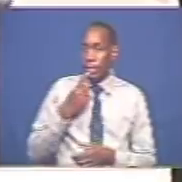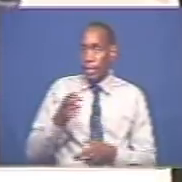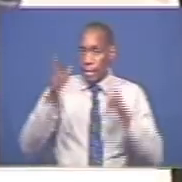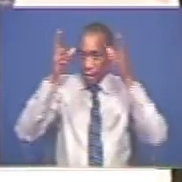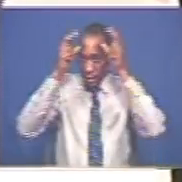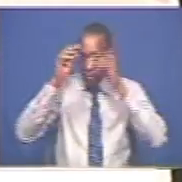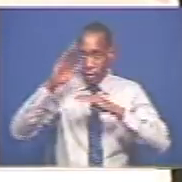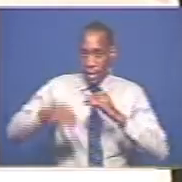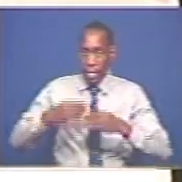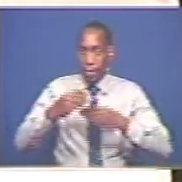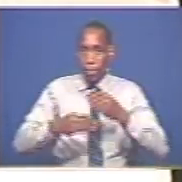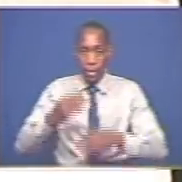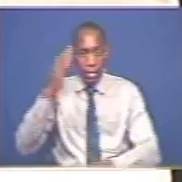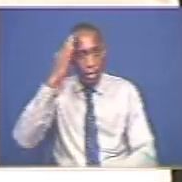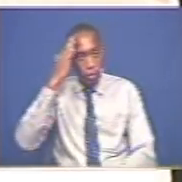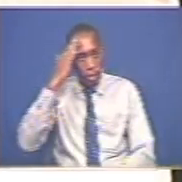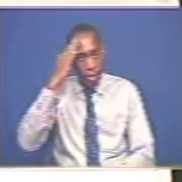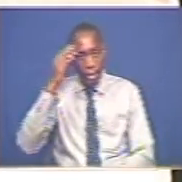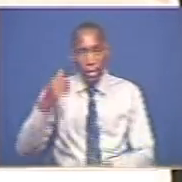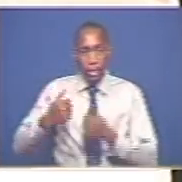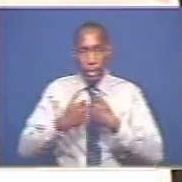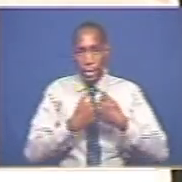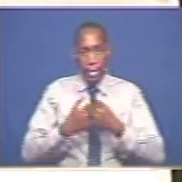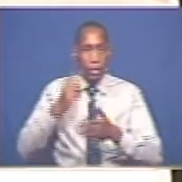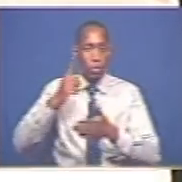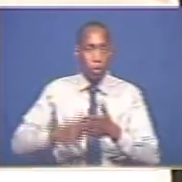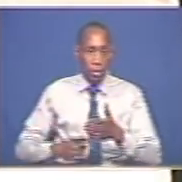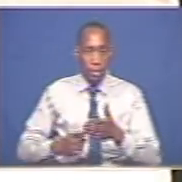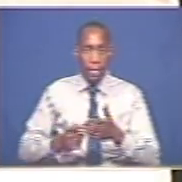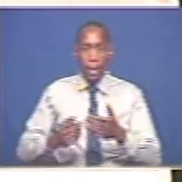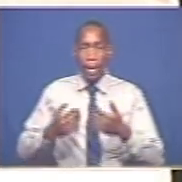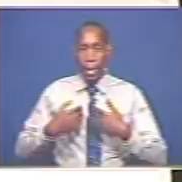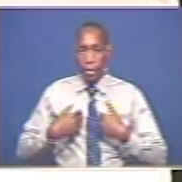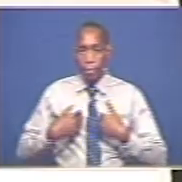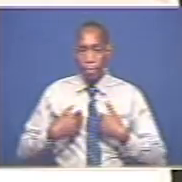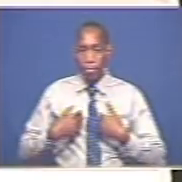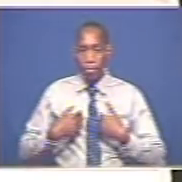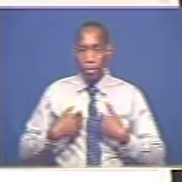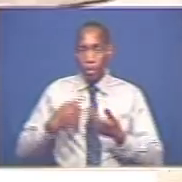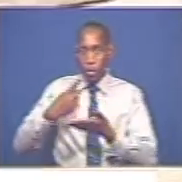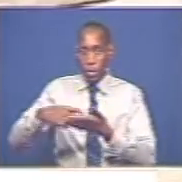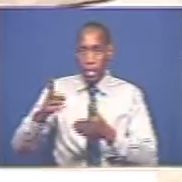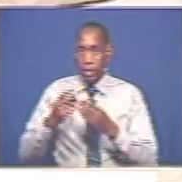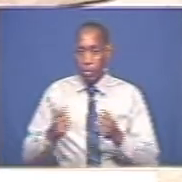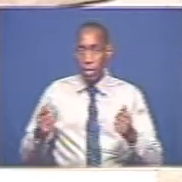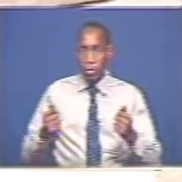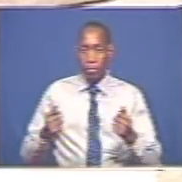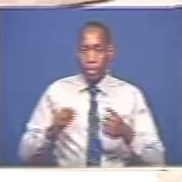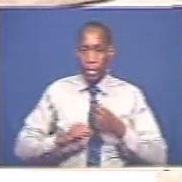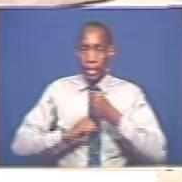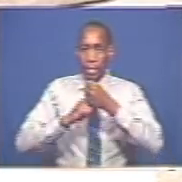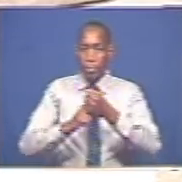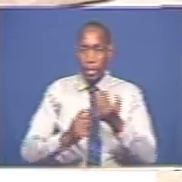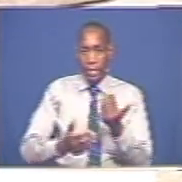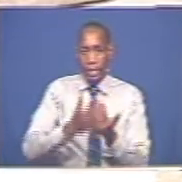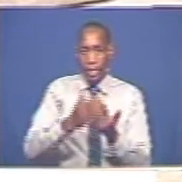through a process of identifying mm-hmm. what the challenge could be and finding the right solutions. All right. We need to be a supporting and caring